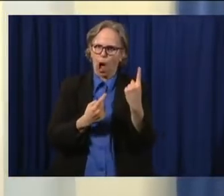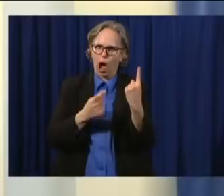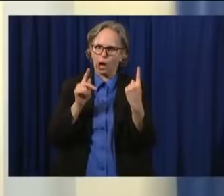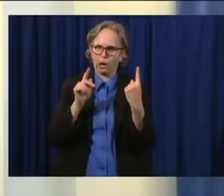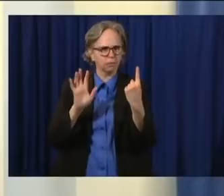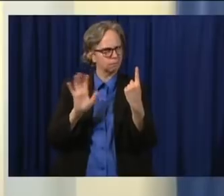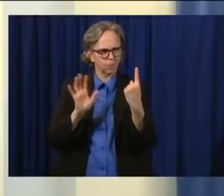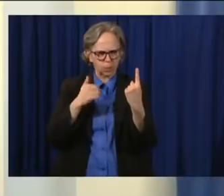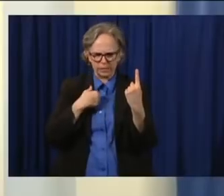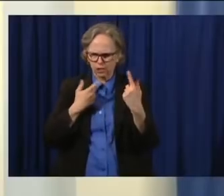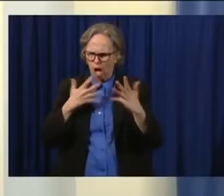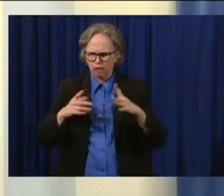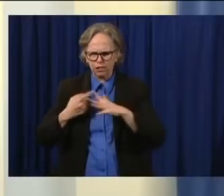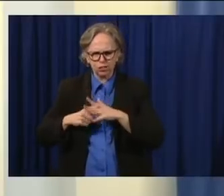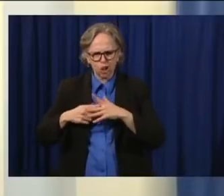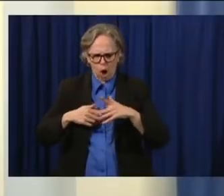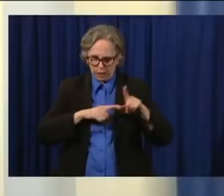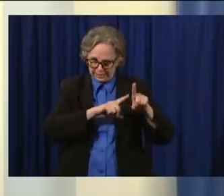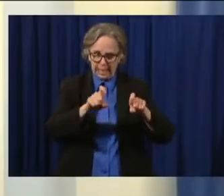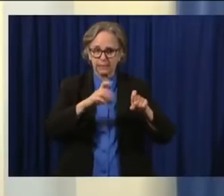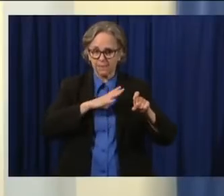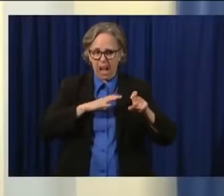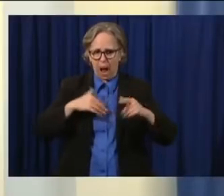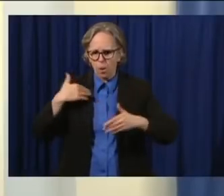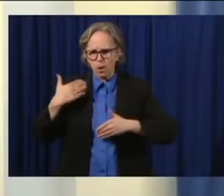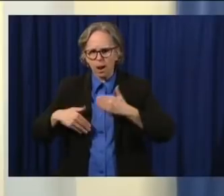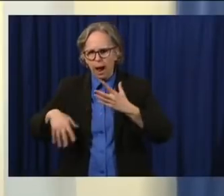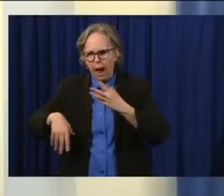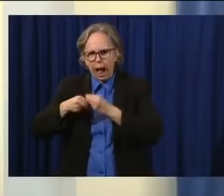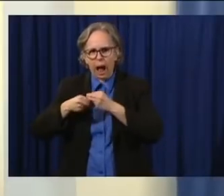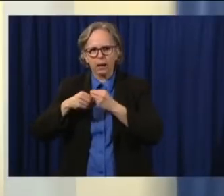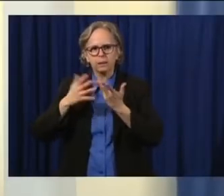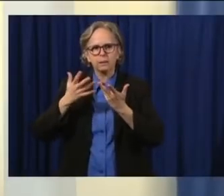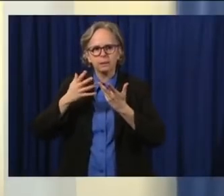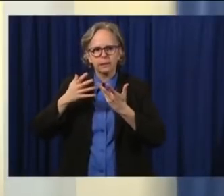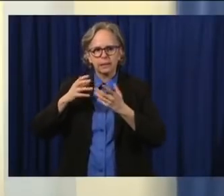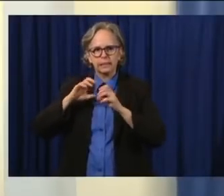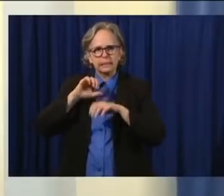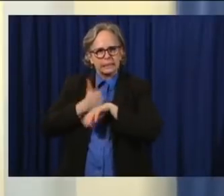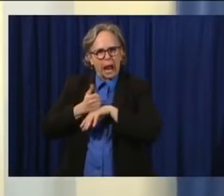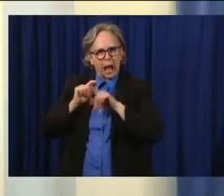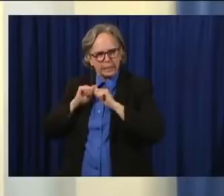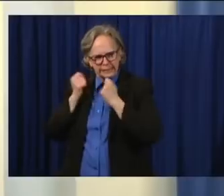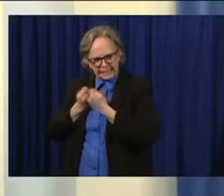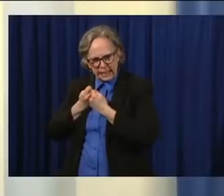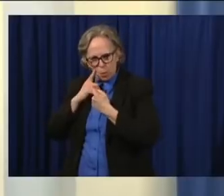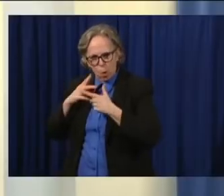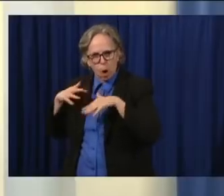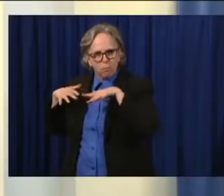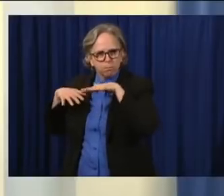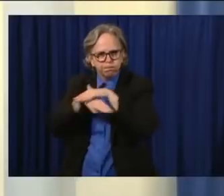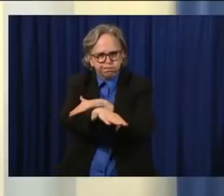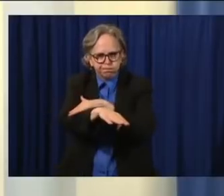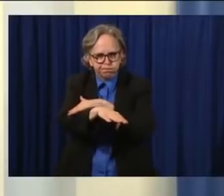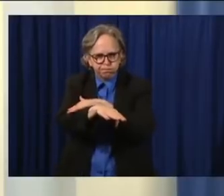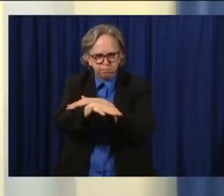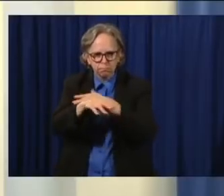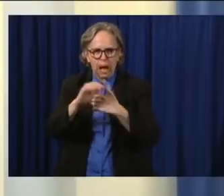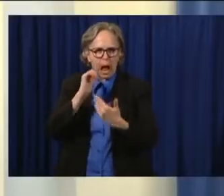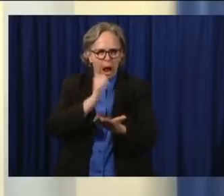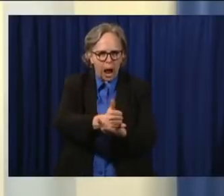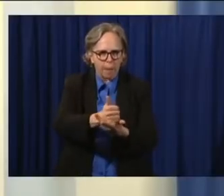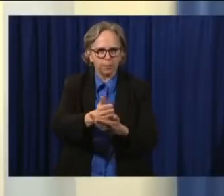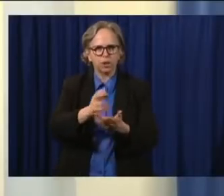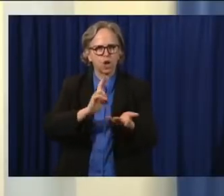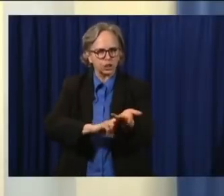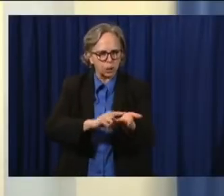We've been doing strike teams that come along with local health departments and the state health department to help nursing homes do the best practices